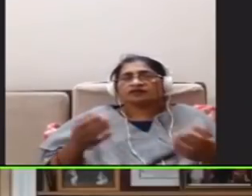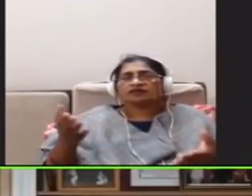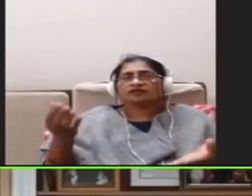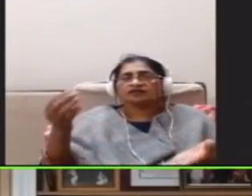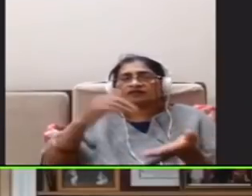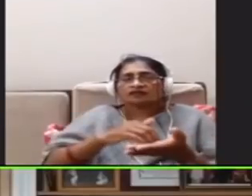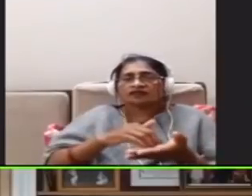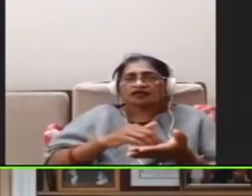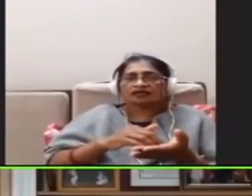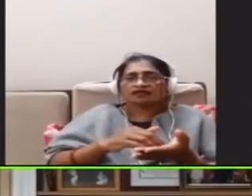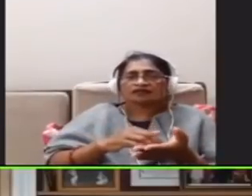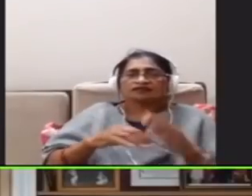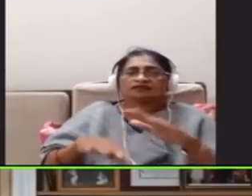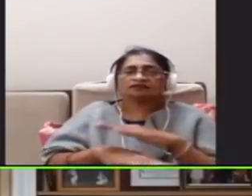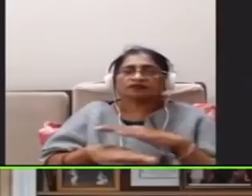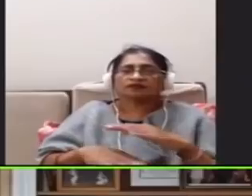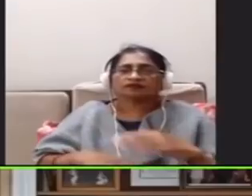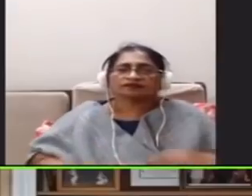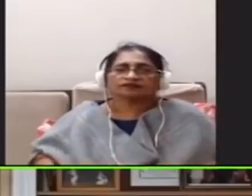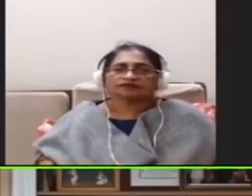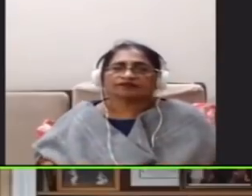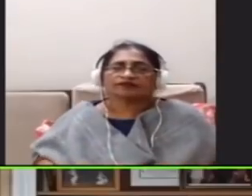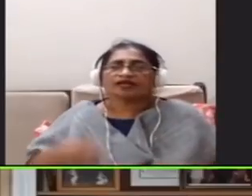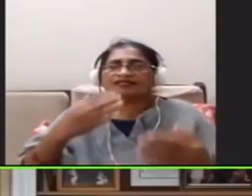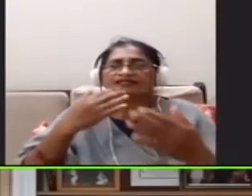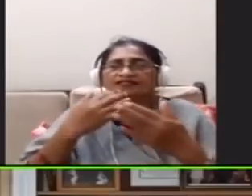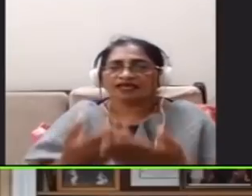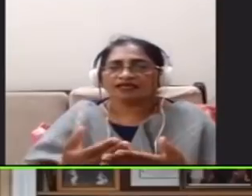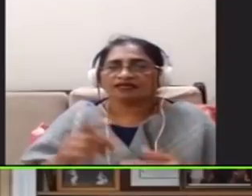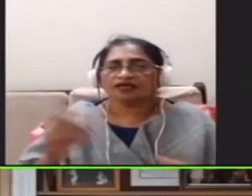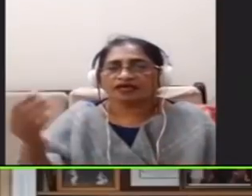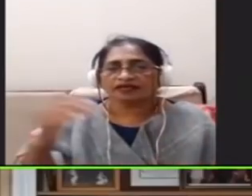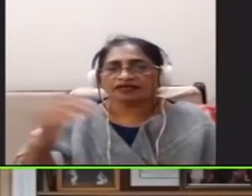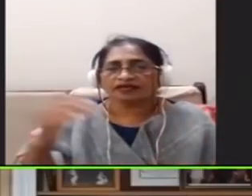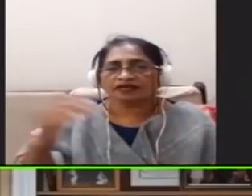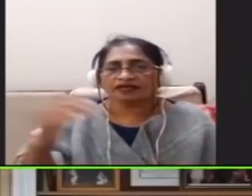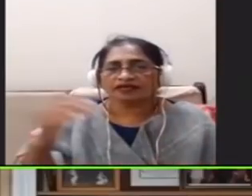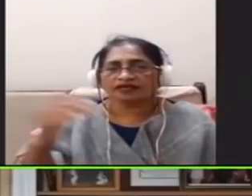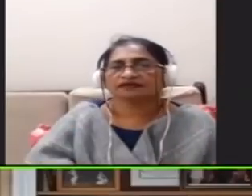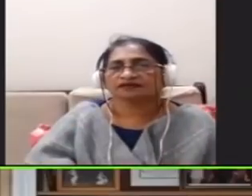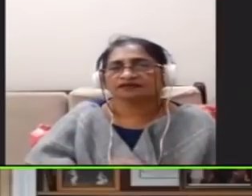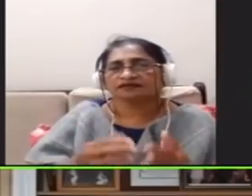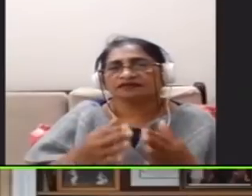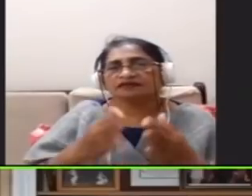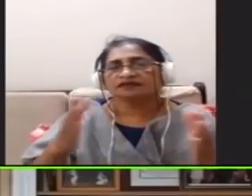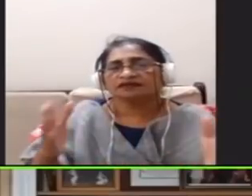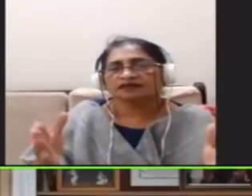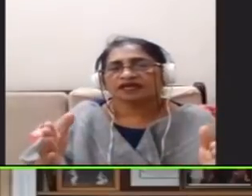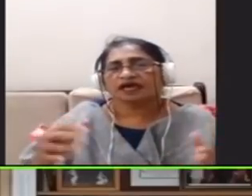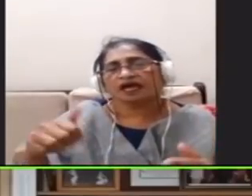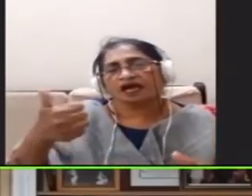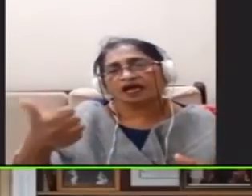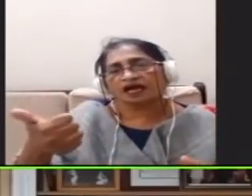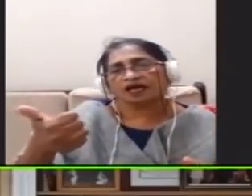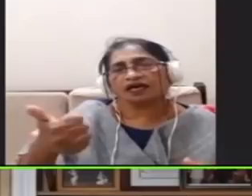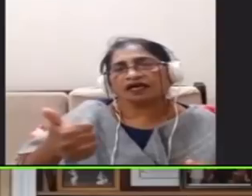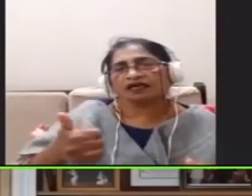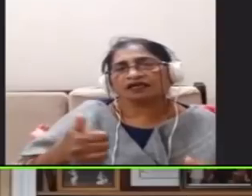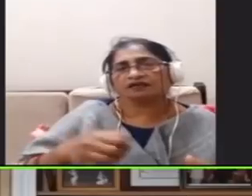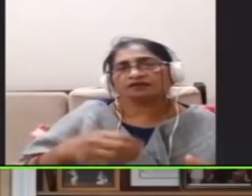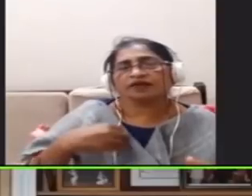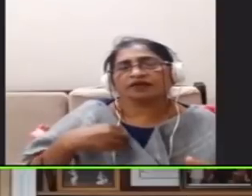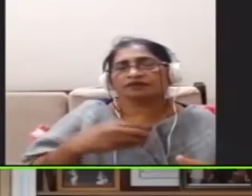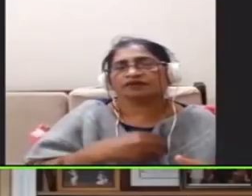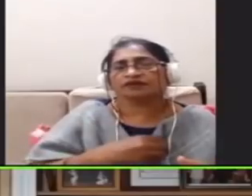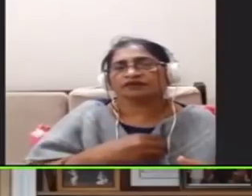current branch that I'm working. So thank you once again. And it was quite an inspiration to listen to some of the other members in the